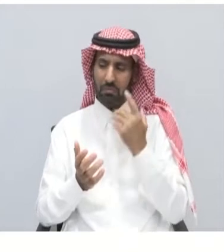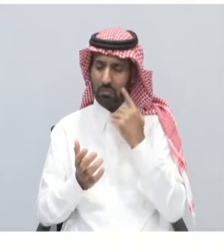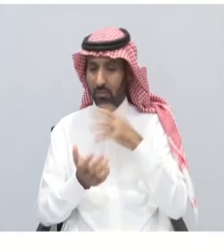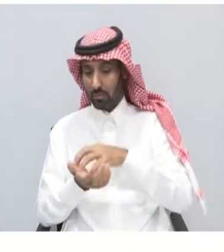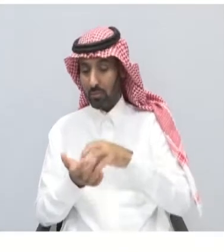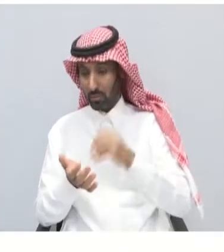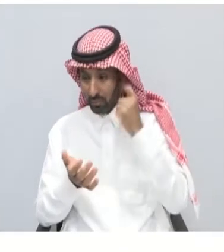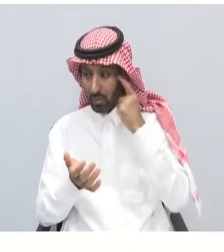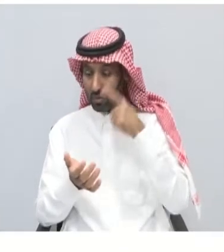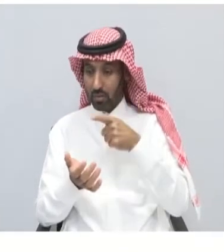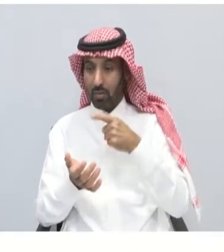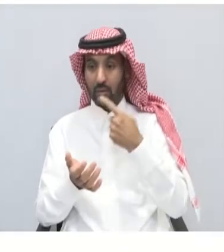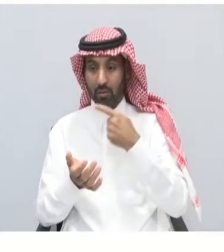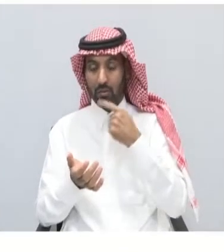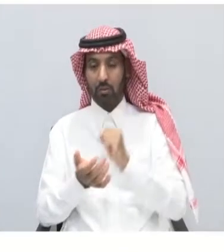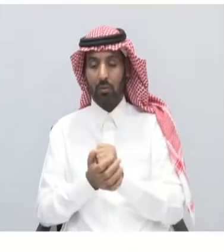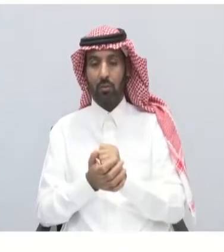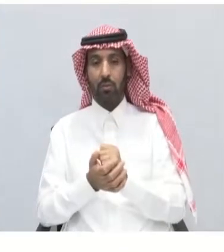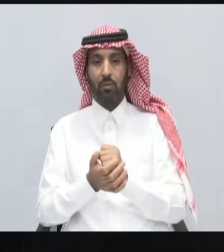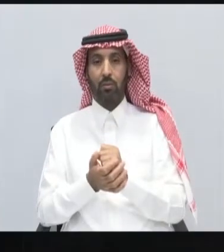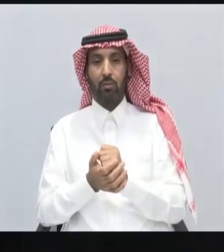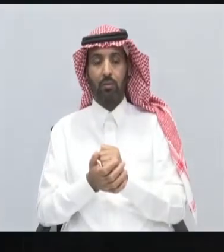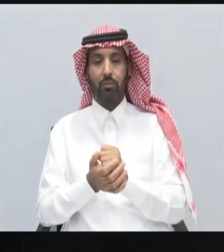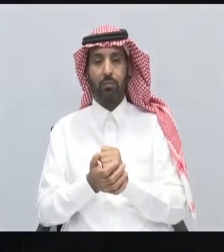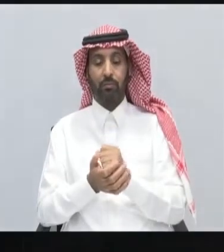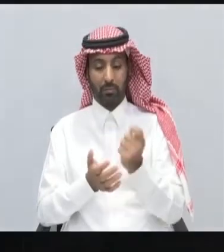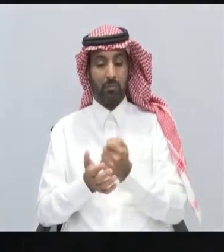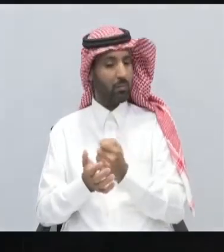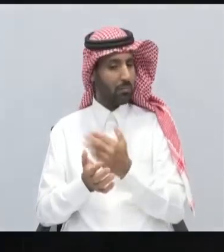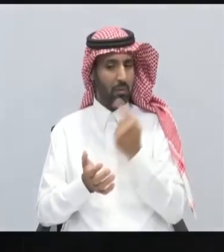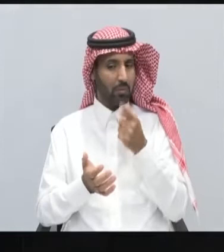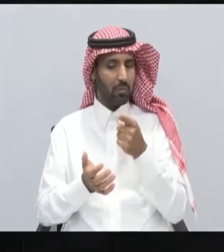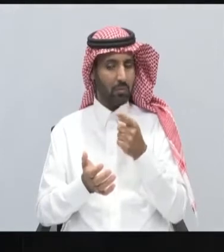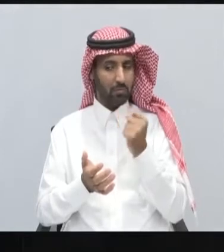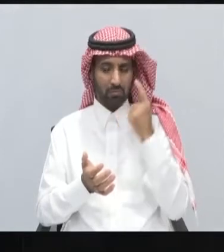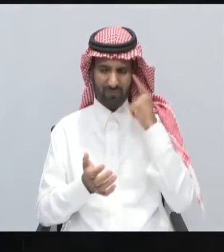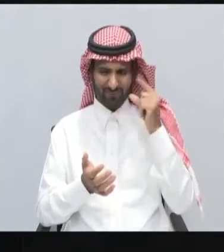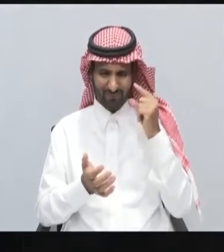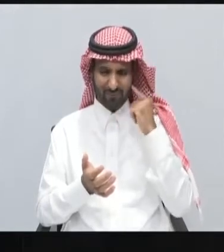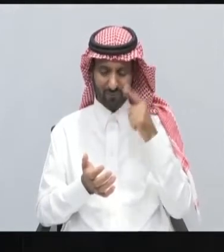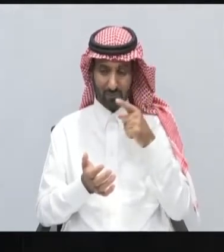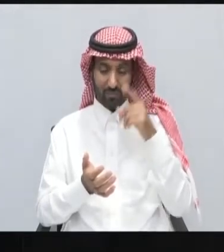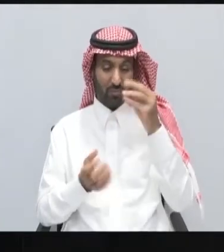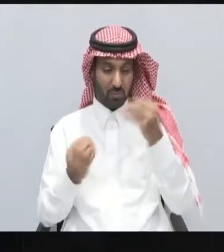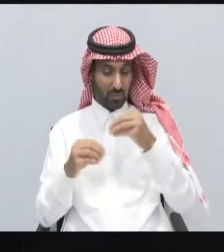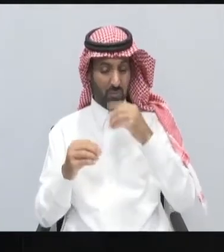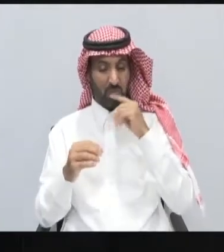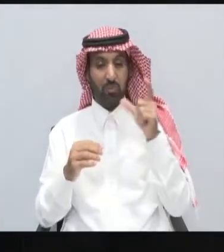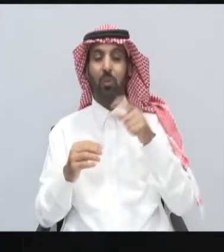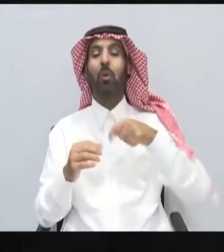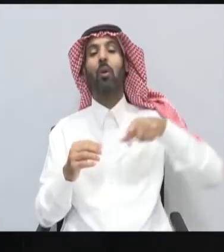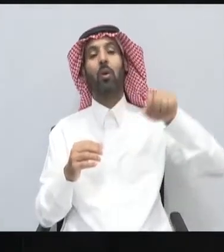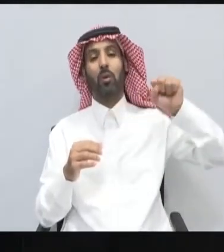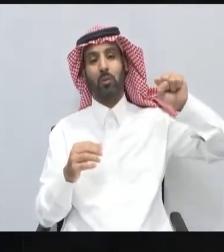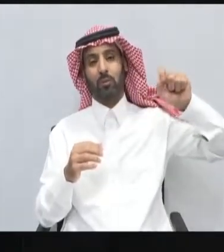That's he's saying that I don't think he is intelligent. The person who used these words,